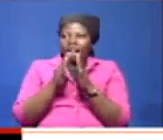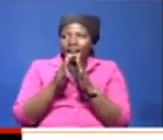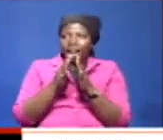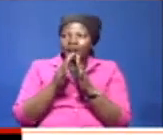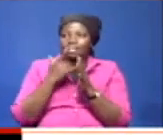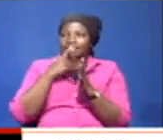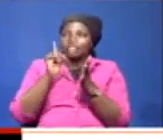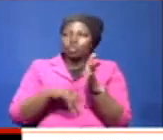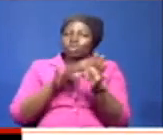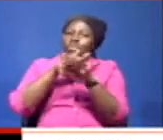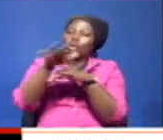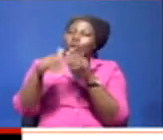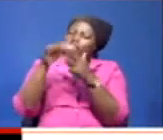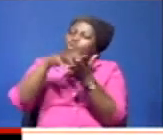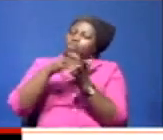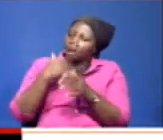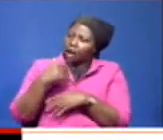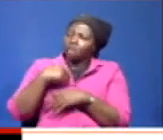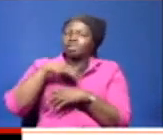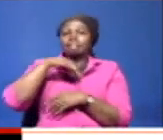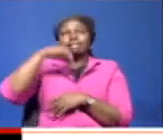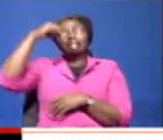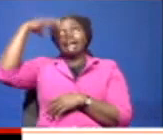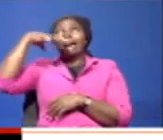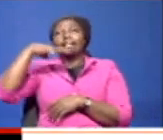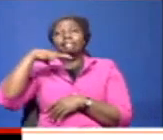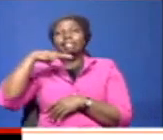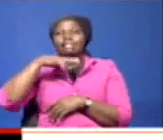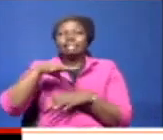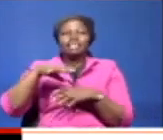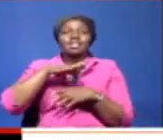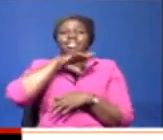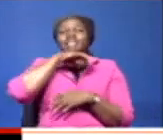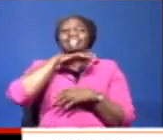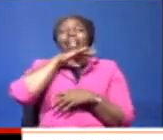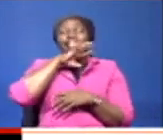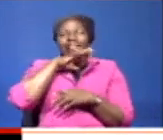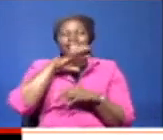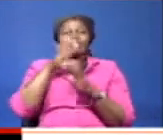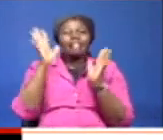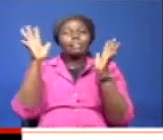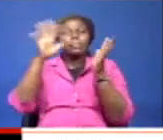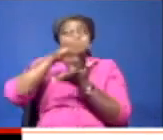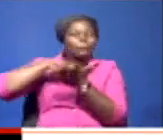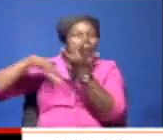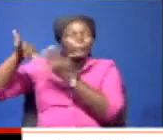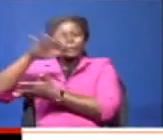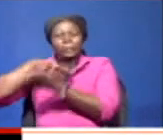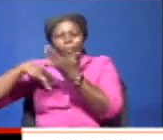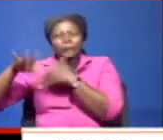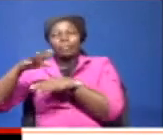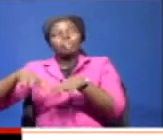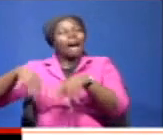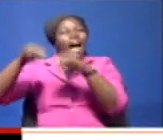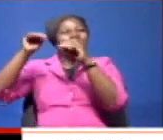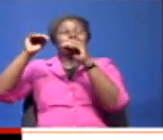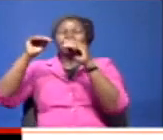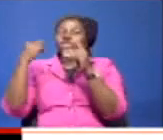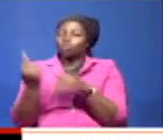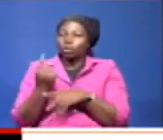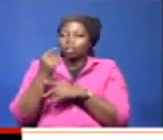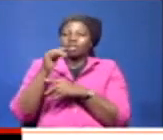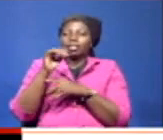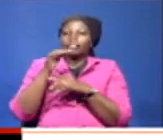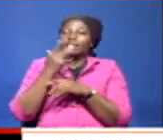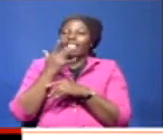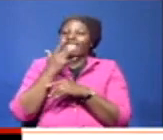the conditions: sun, dust, rain, mud. It's only snow that was lacking. You know, we have been through all the seasons here, and it was tough.